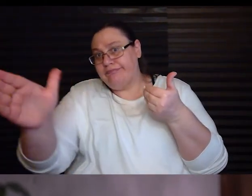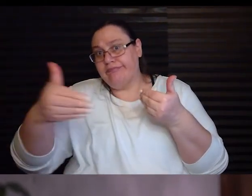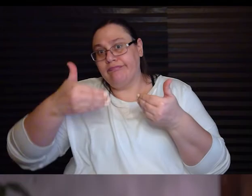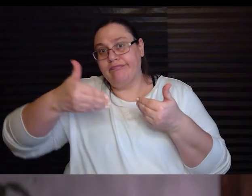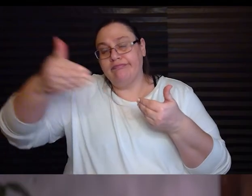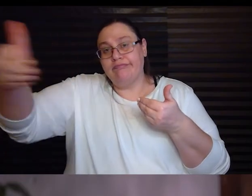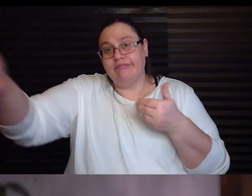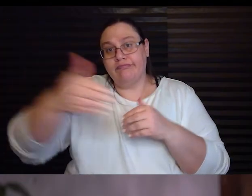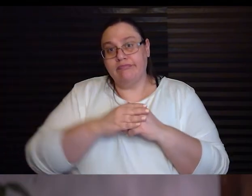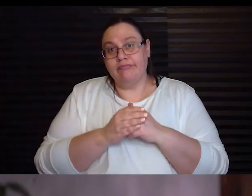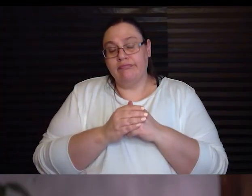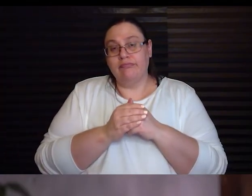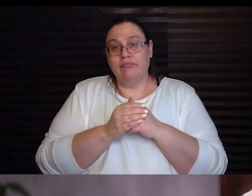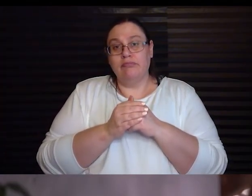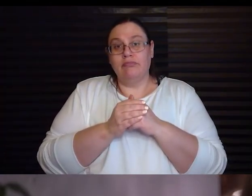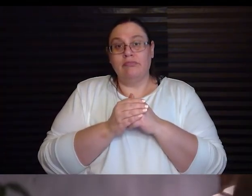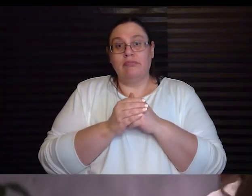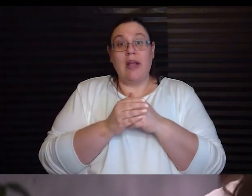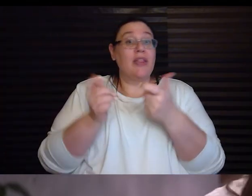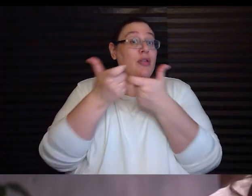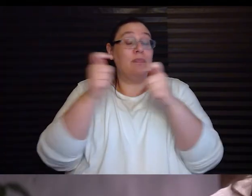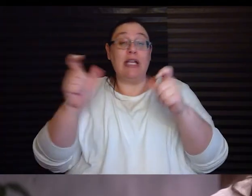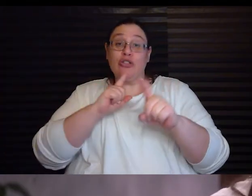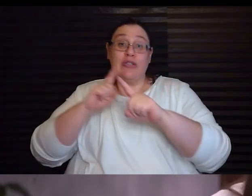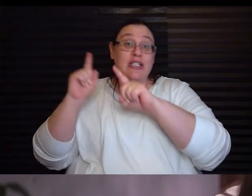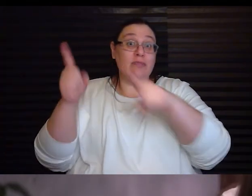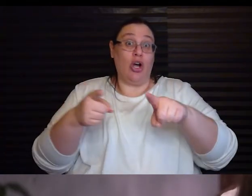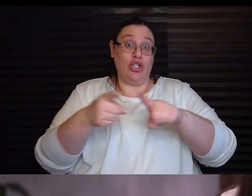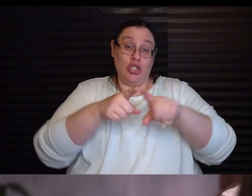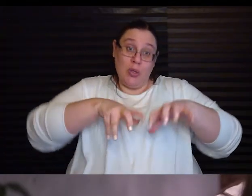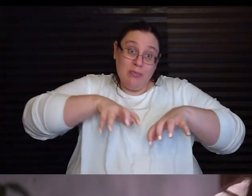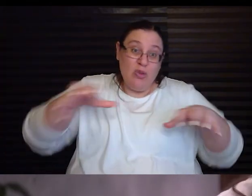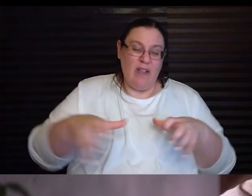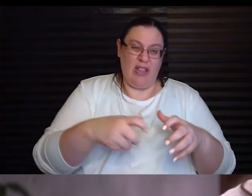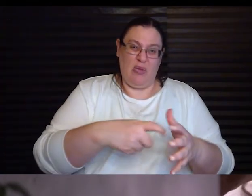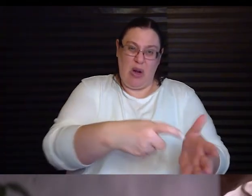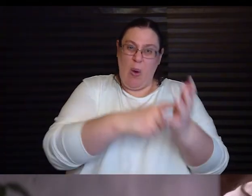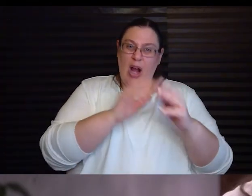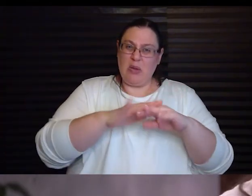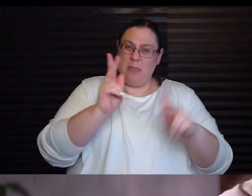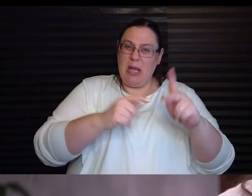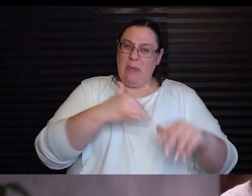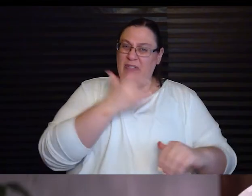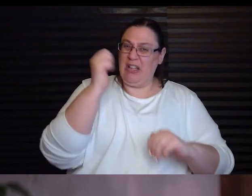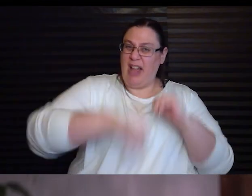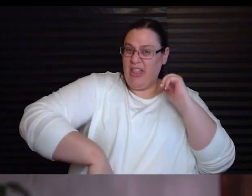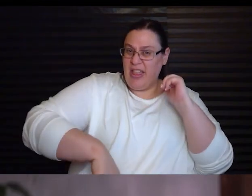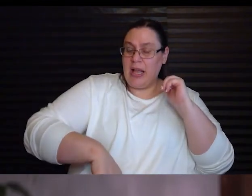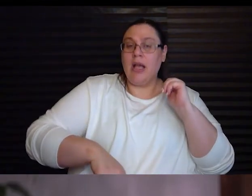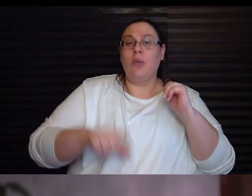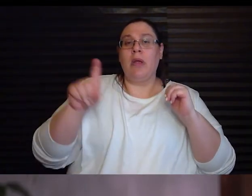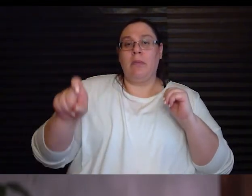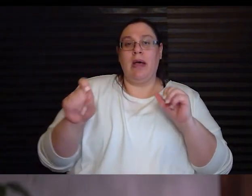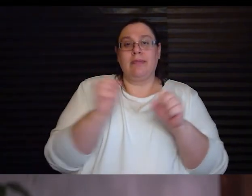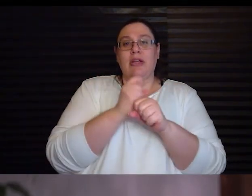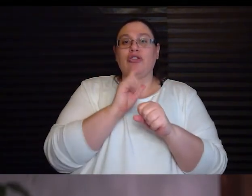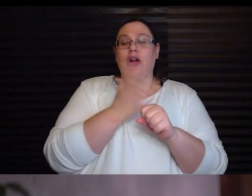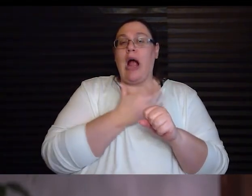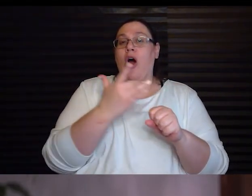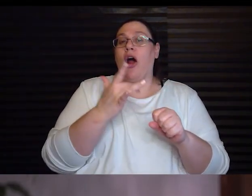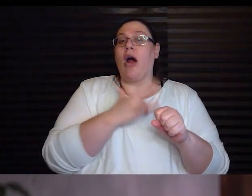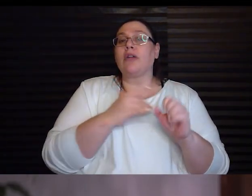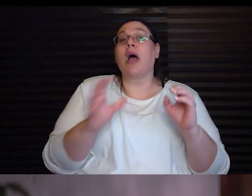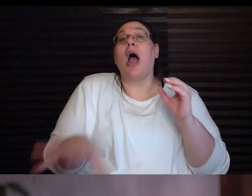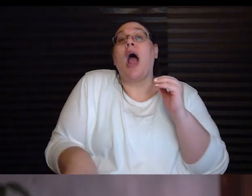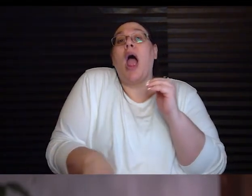ahead. The greatest response to a movement that depends on calloused hearts is to make our hearts even